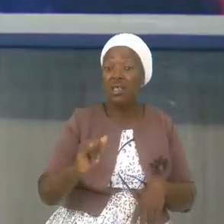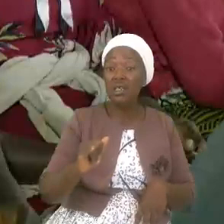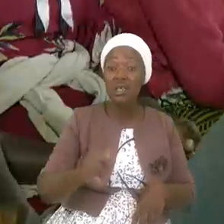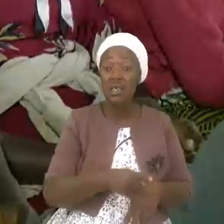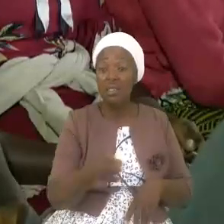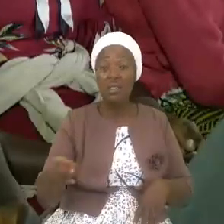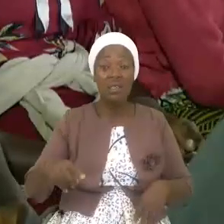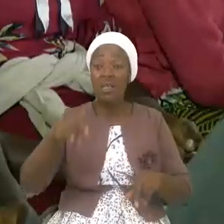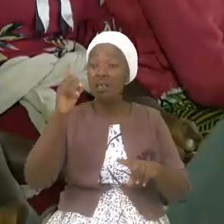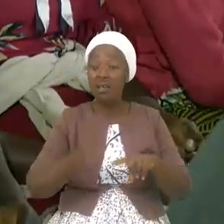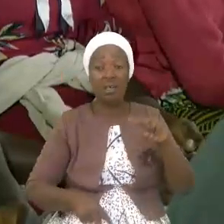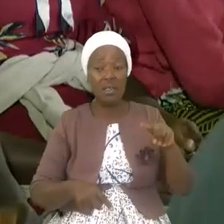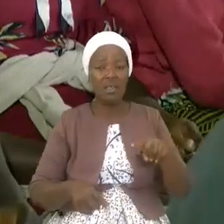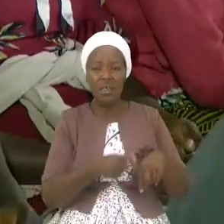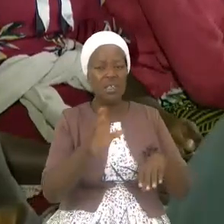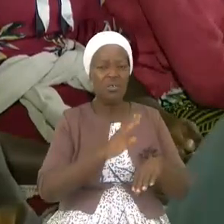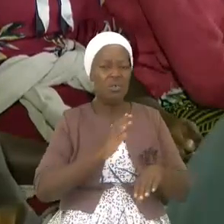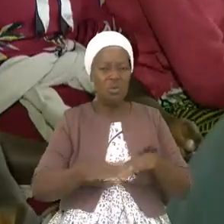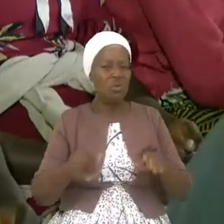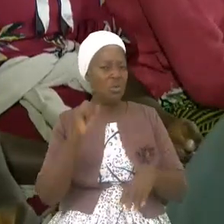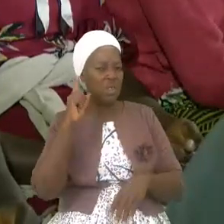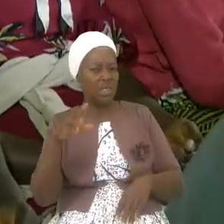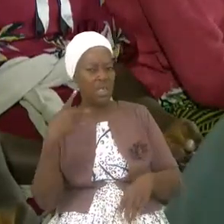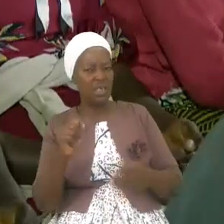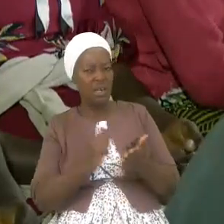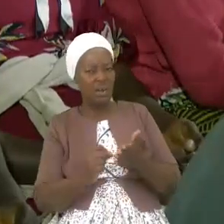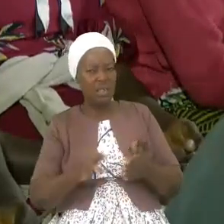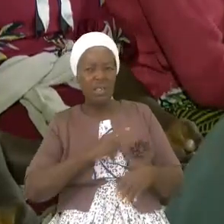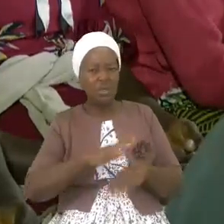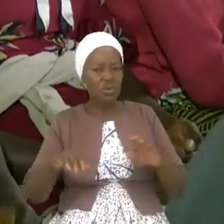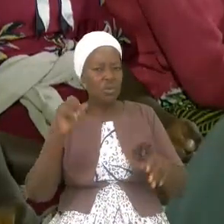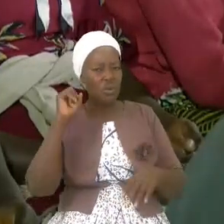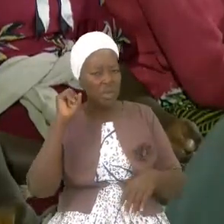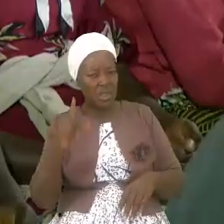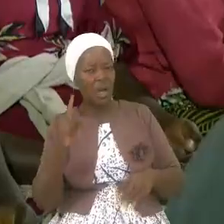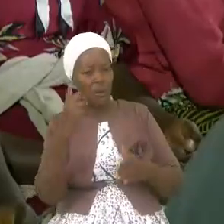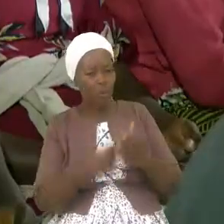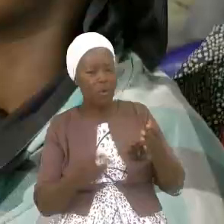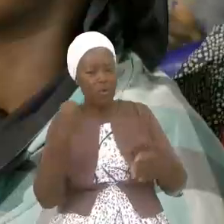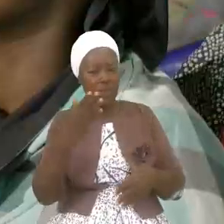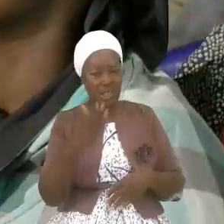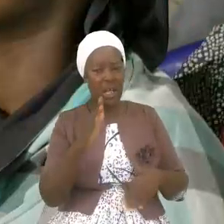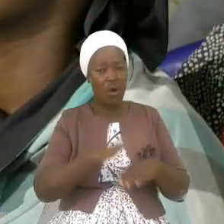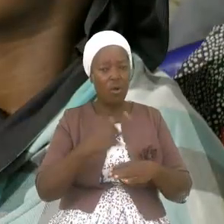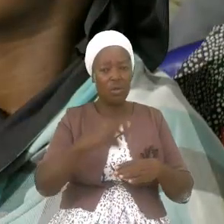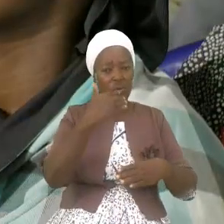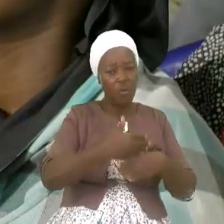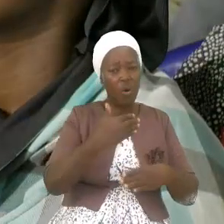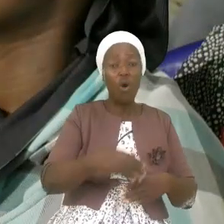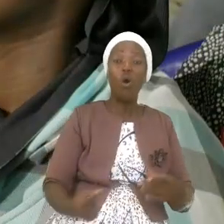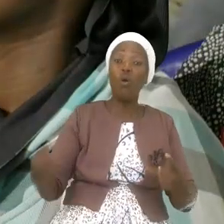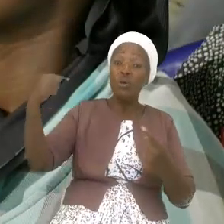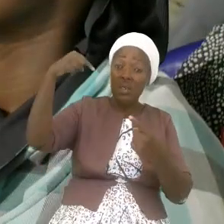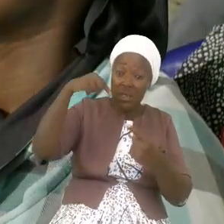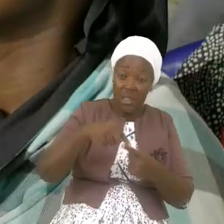need to understand what was there on the wall, until the queen came and said,